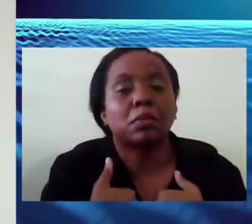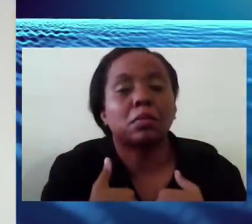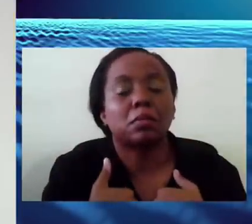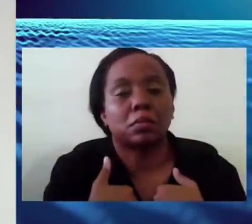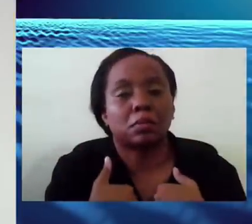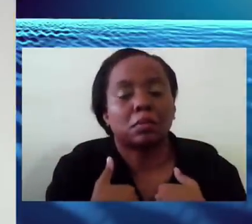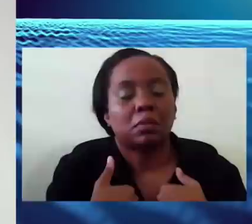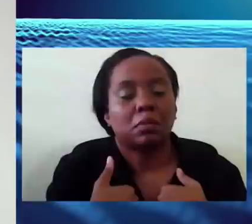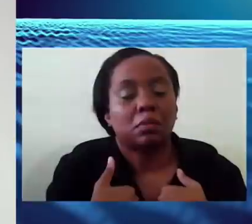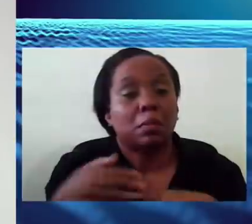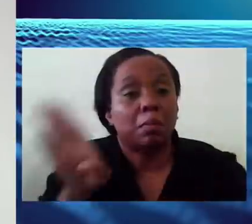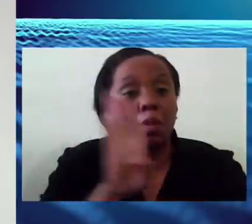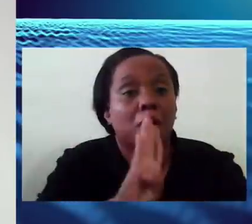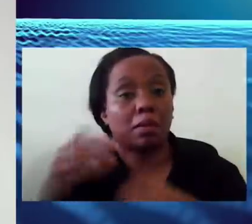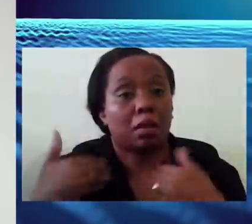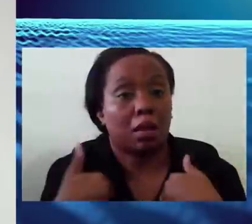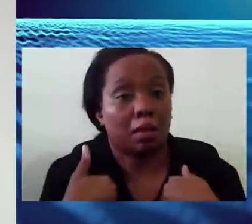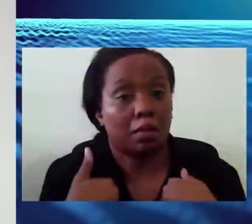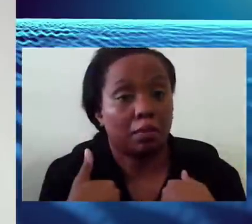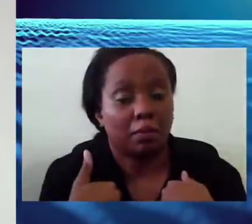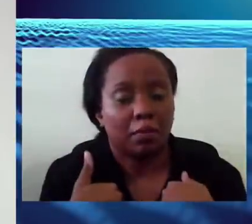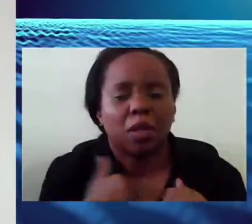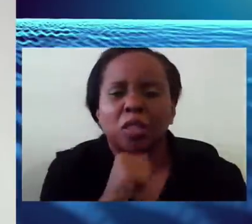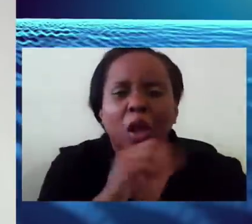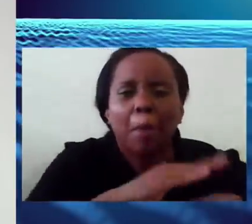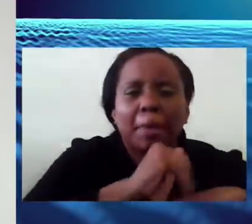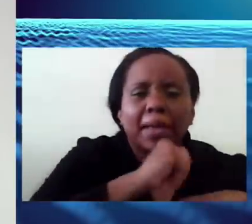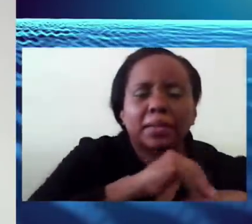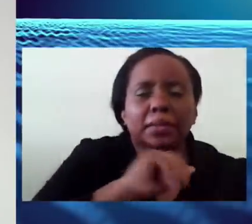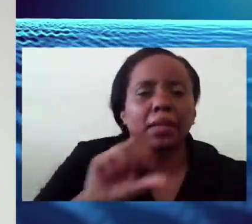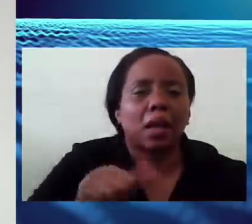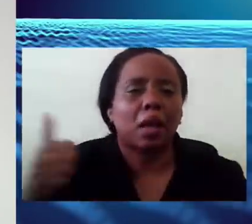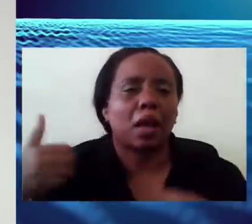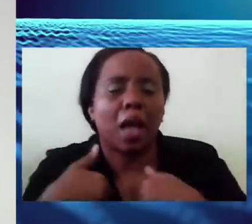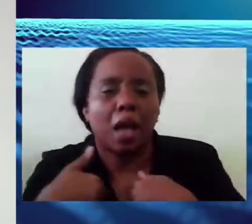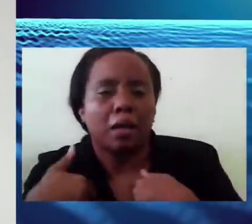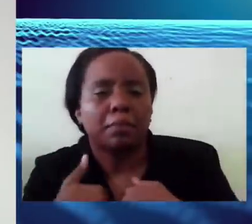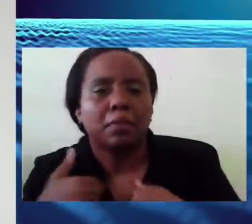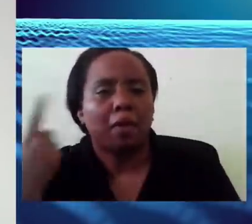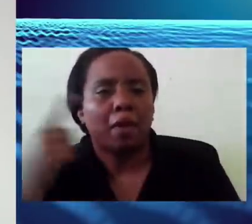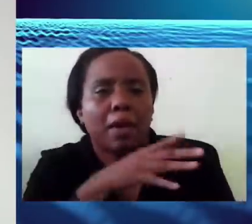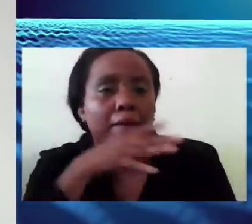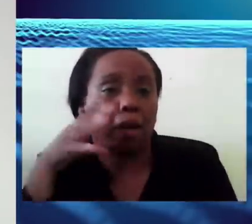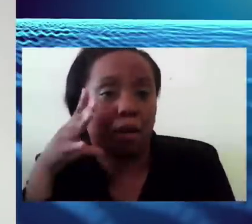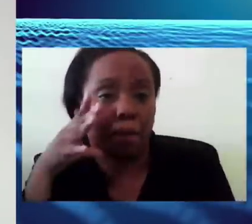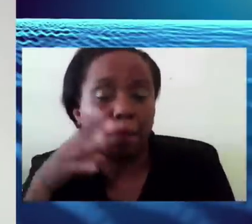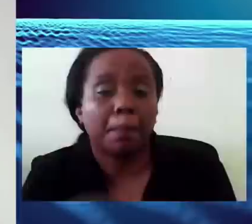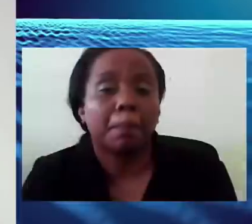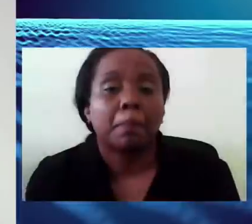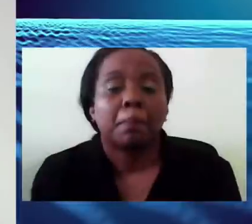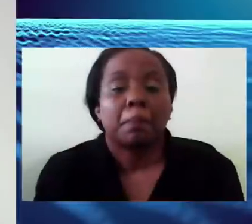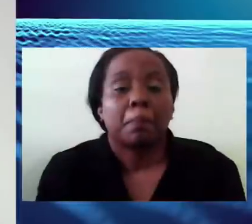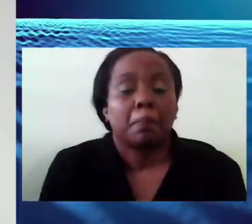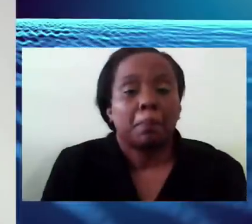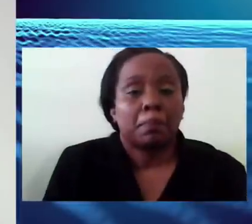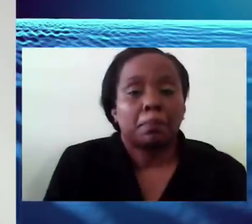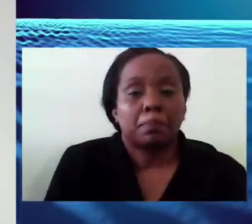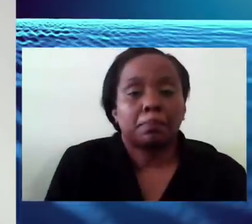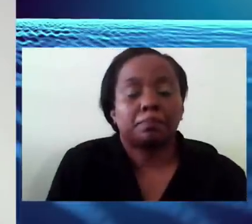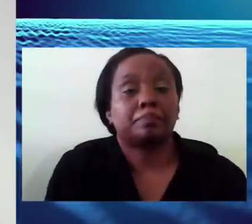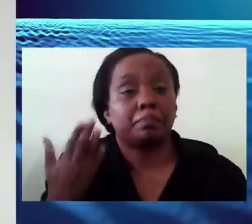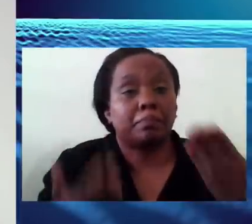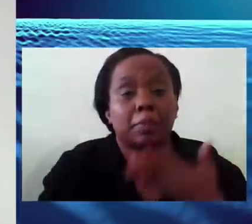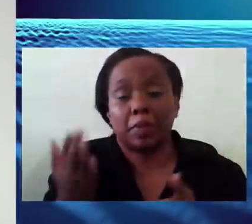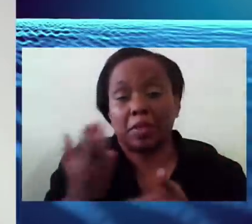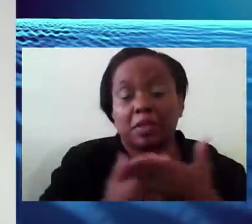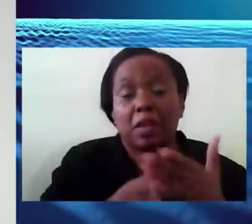really encourage farmers, backyard farmers, hobbyist farmers who may not necessarily be formal members of